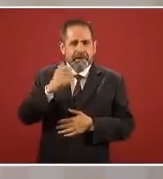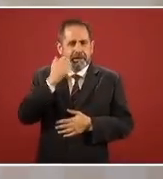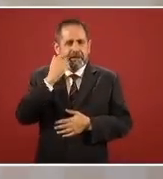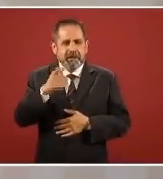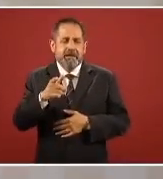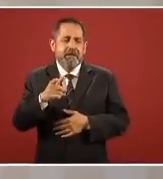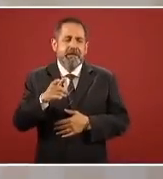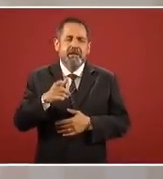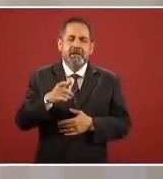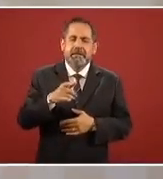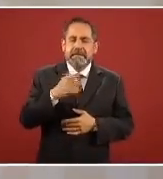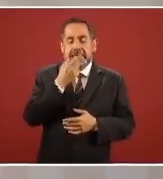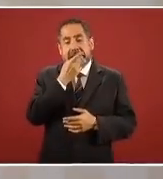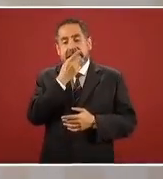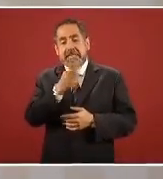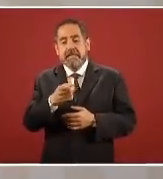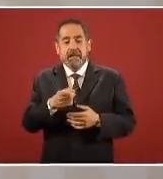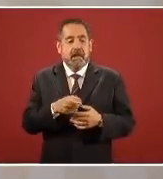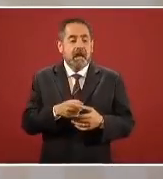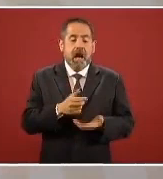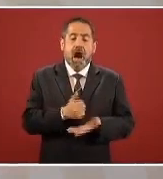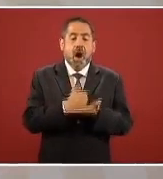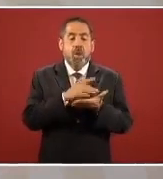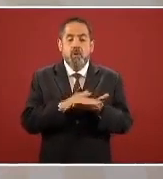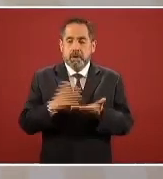I remember when they used to pass the